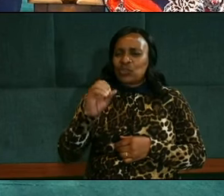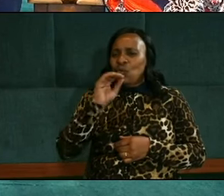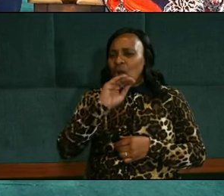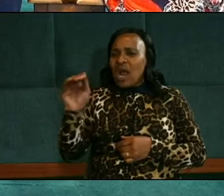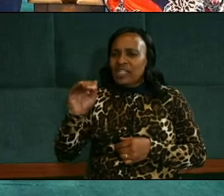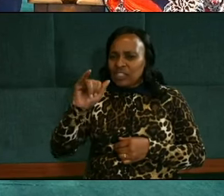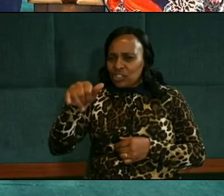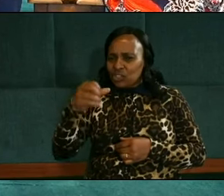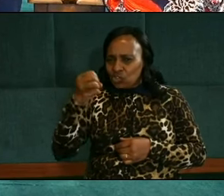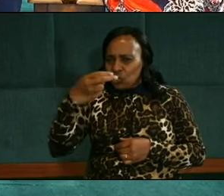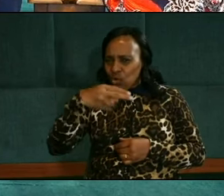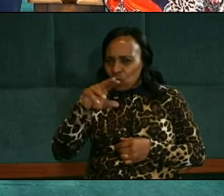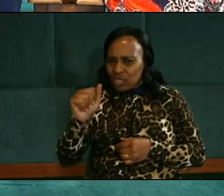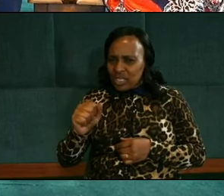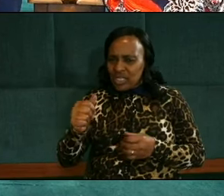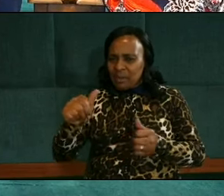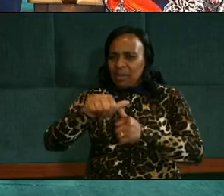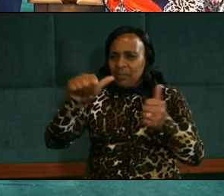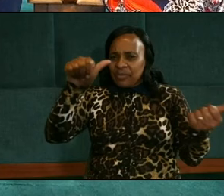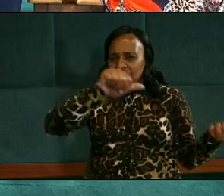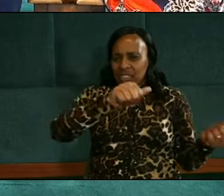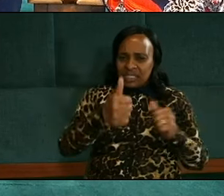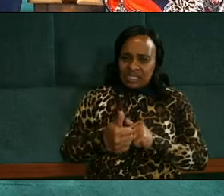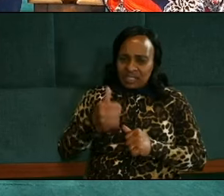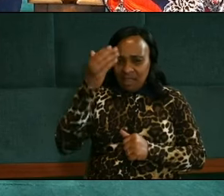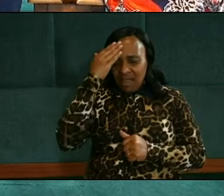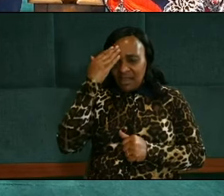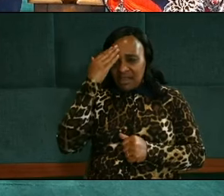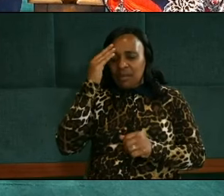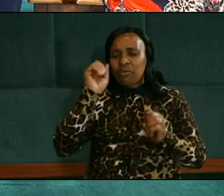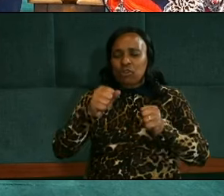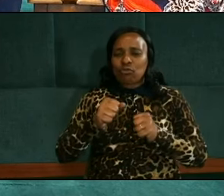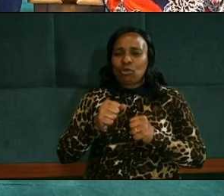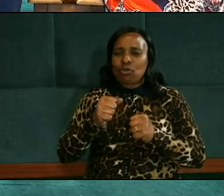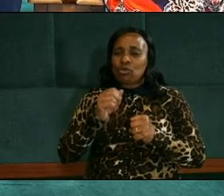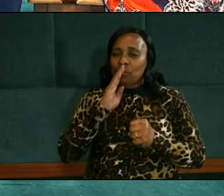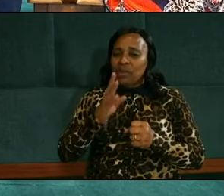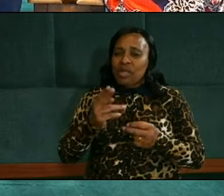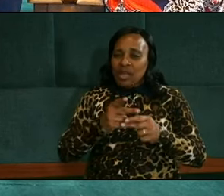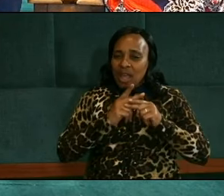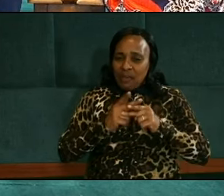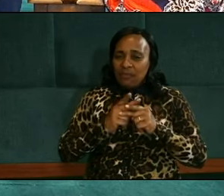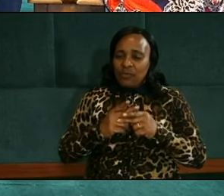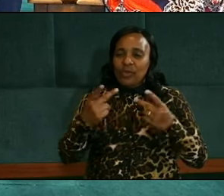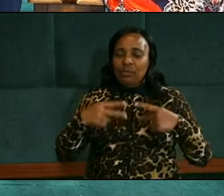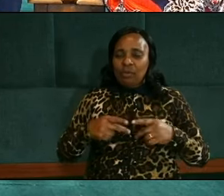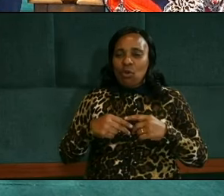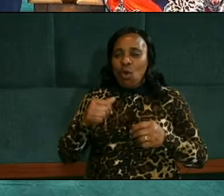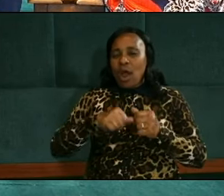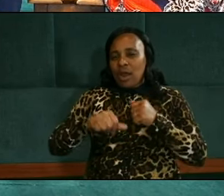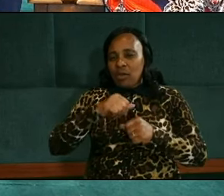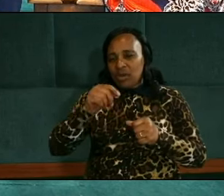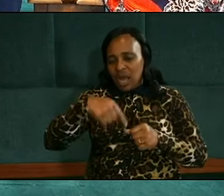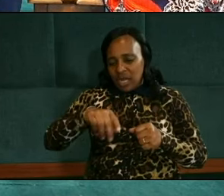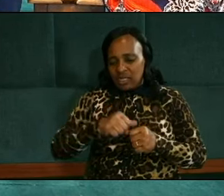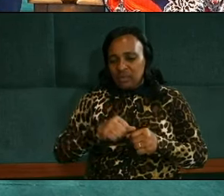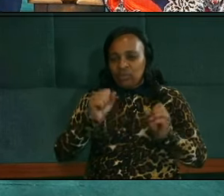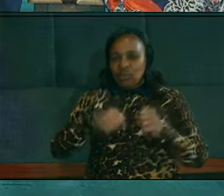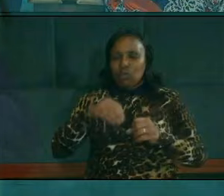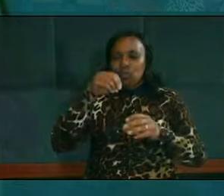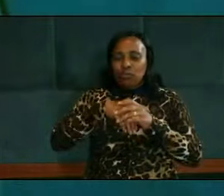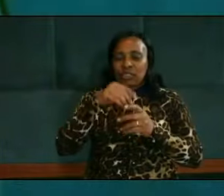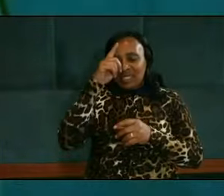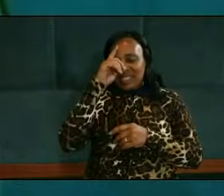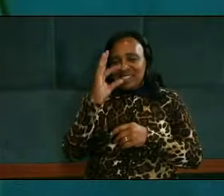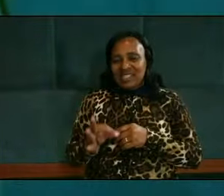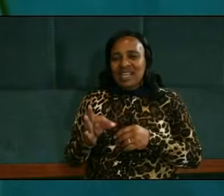want to go back on his word. So we should be very careful about the people we put around us, because they can lead us to serious sin. And